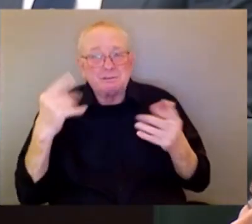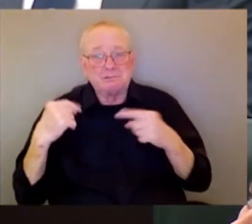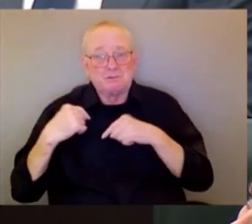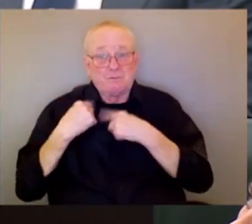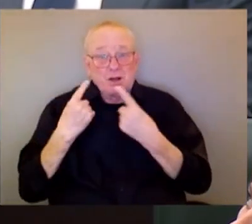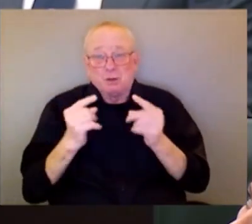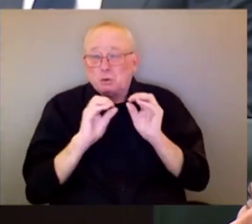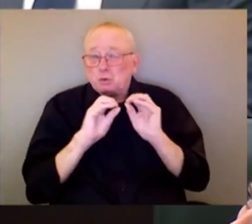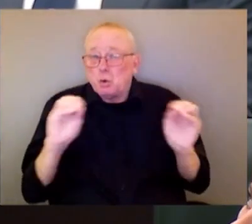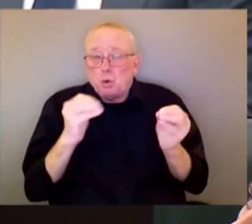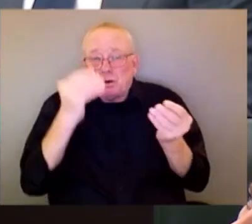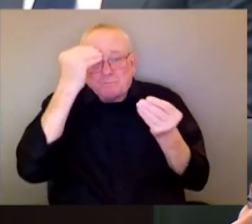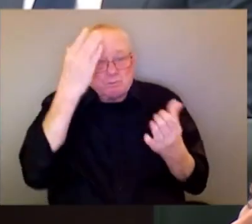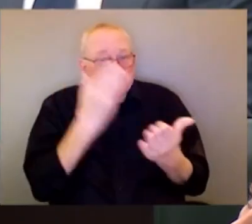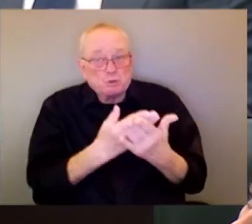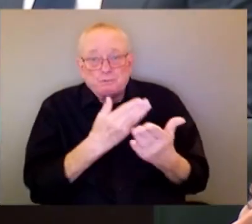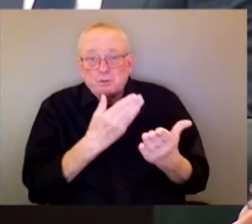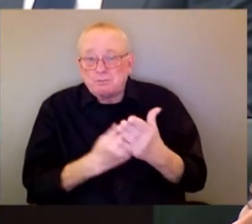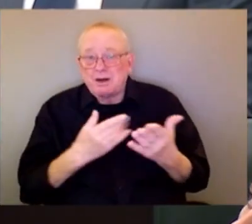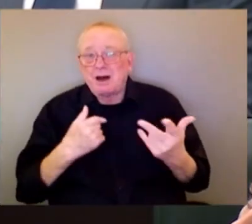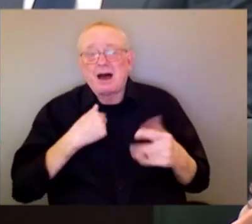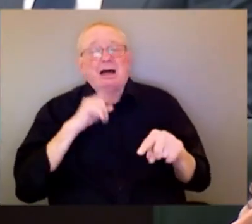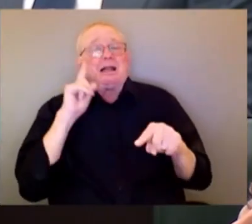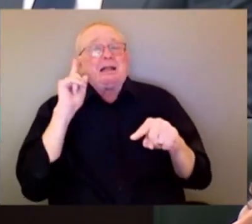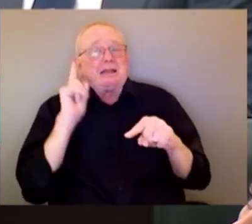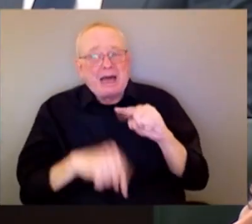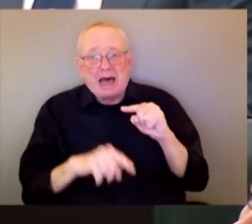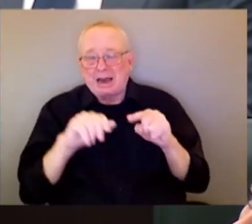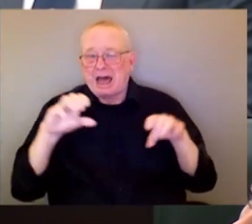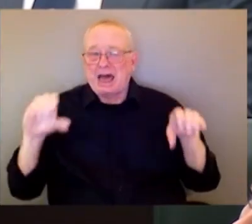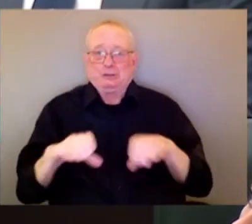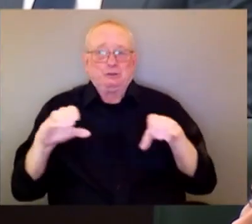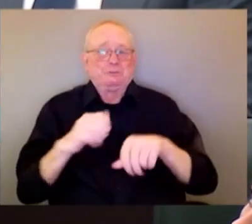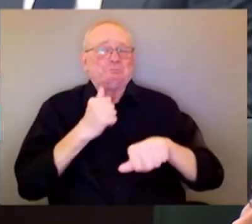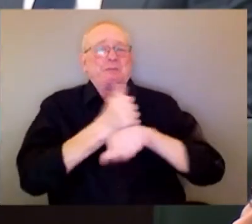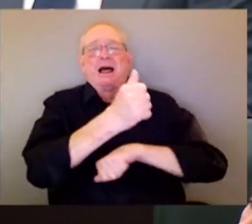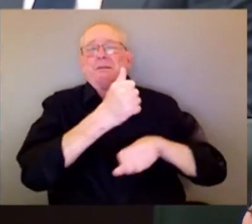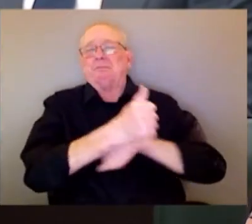cannot act on assumptions or insinuations. I must act on facts that I have in my hands.